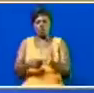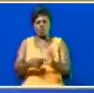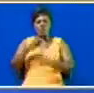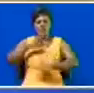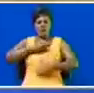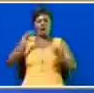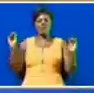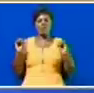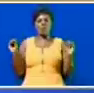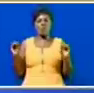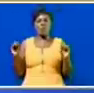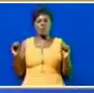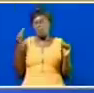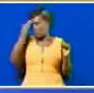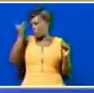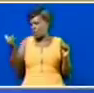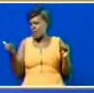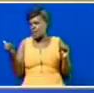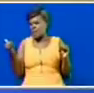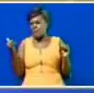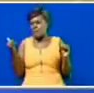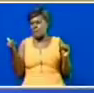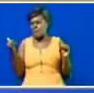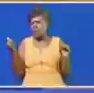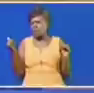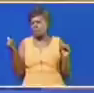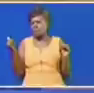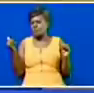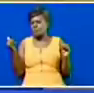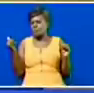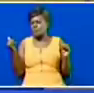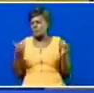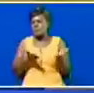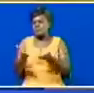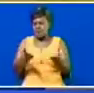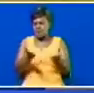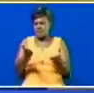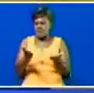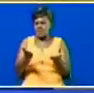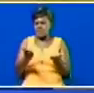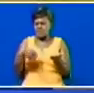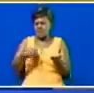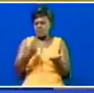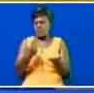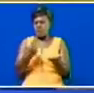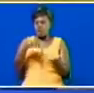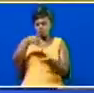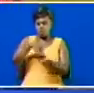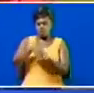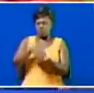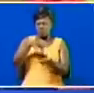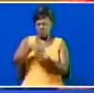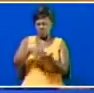enough as should be because of the kind of surface that we are playing in. I think the